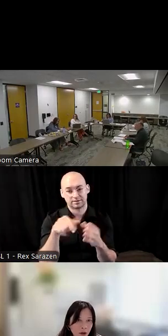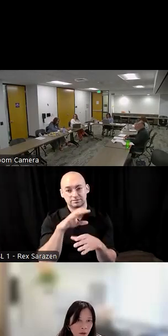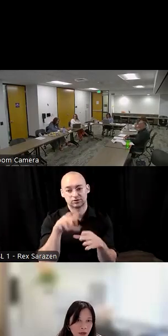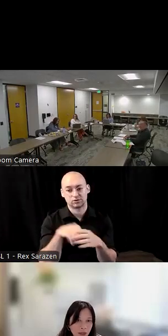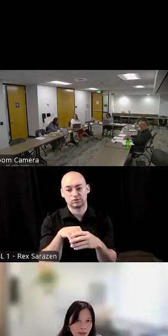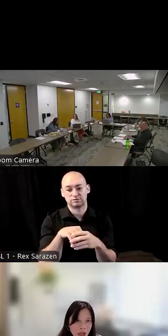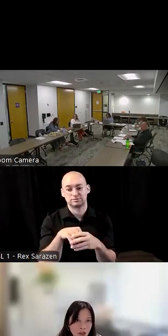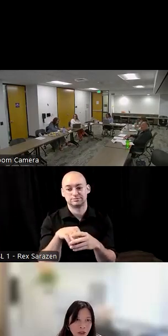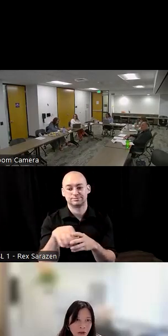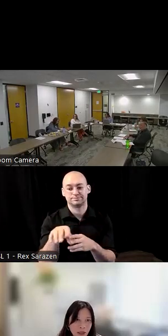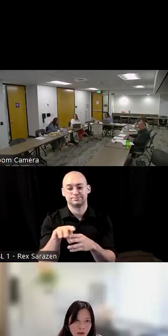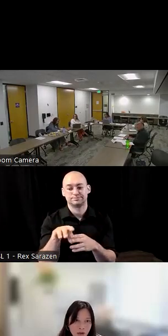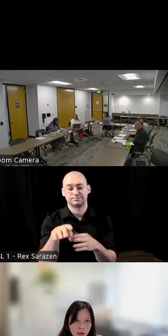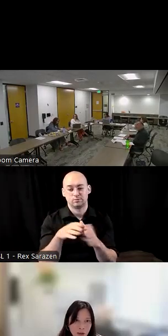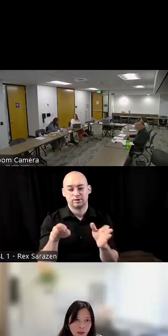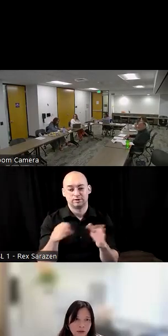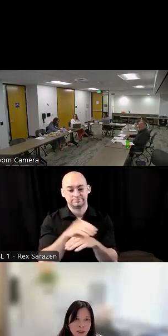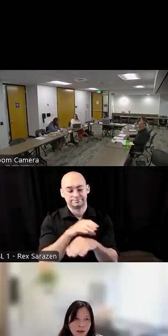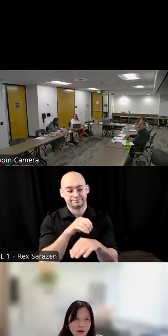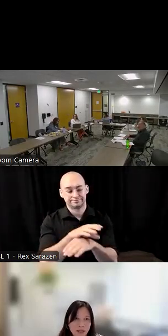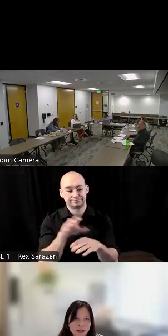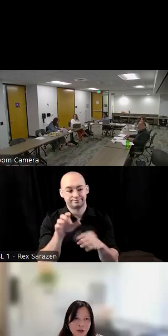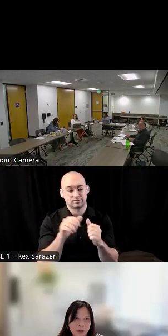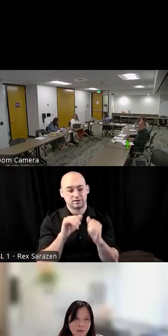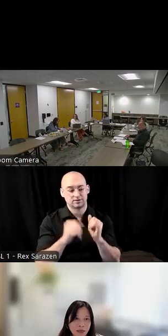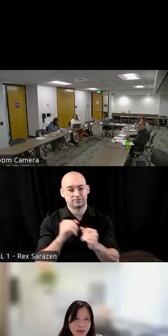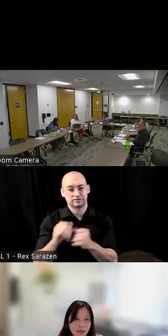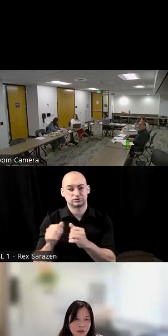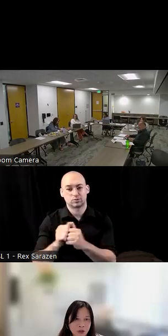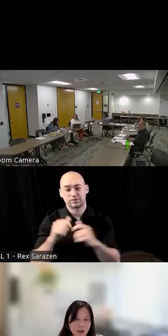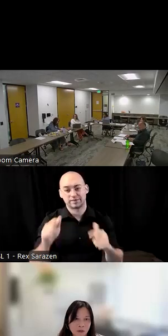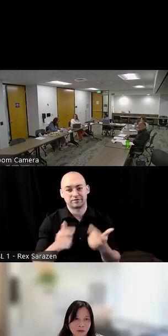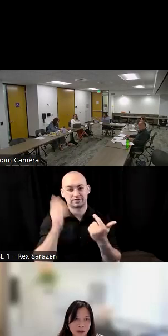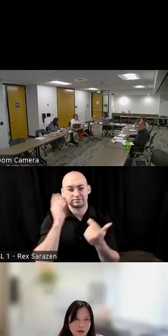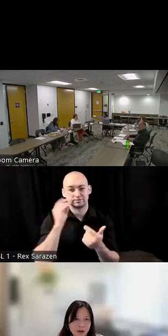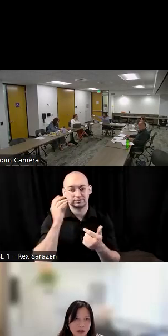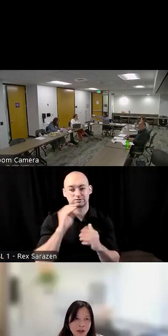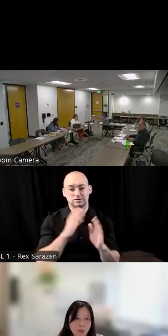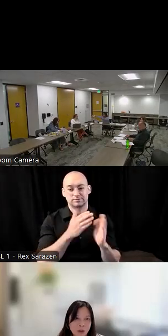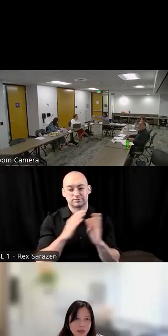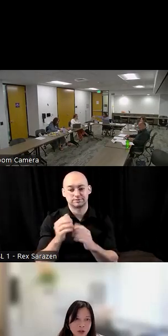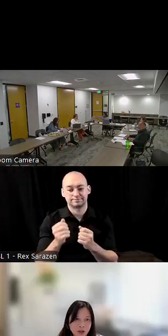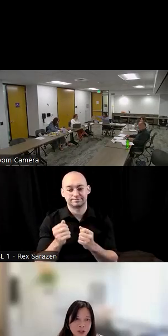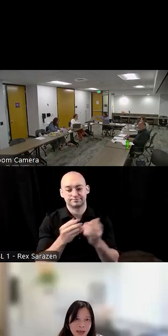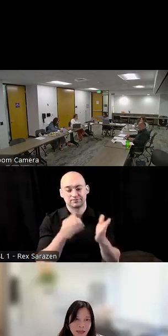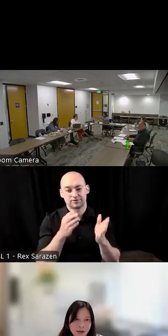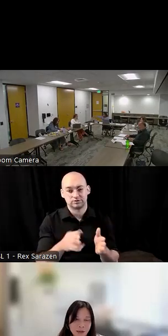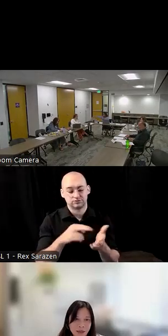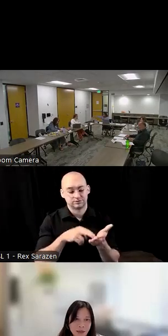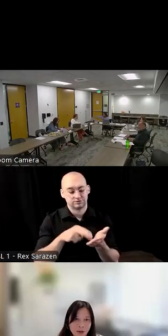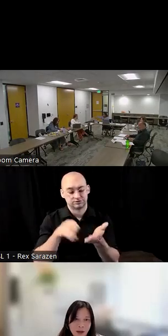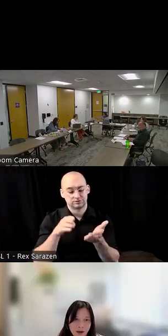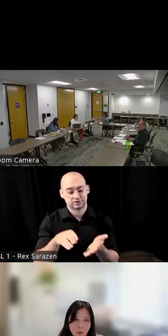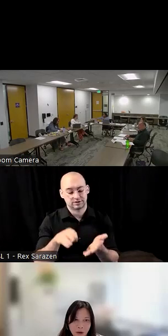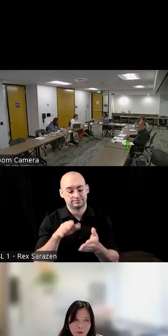broad stakeholder consultation, including individuals with lived experience, community-based and institutional providers, researchers, academics,